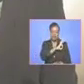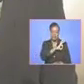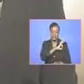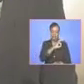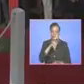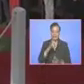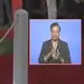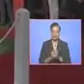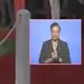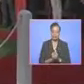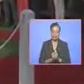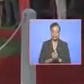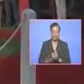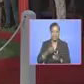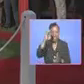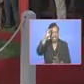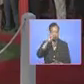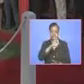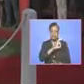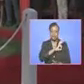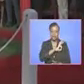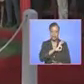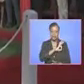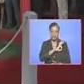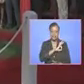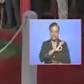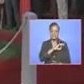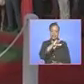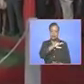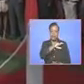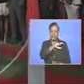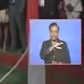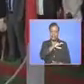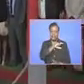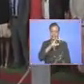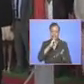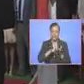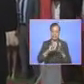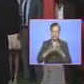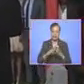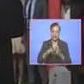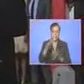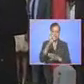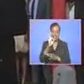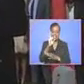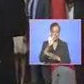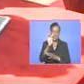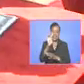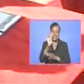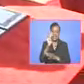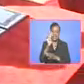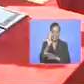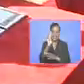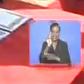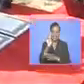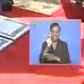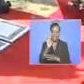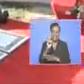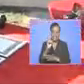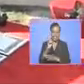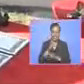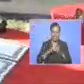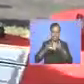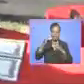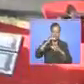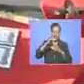Force. Anthony Ferguson is a decorated police officer who began his career in 1980. He elevated through the ranks